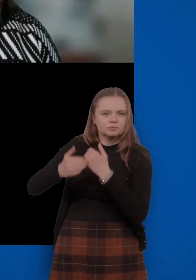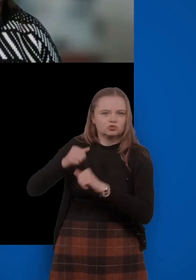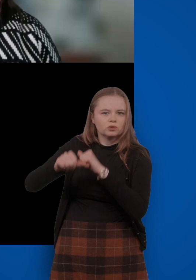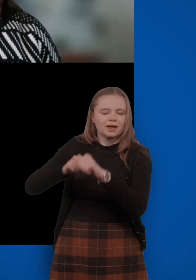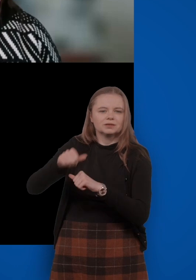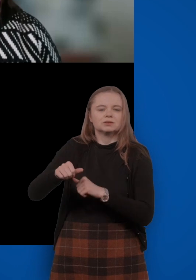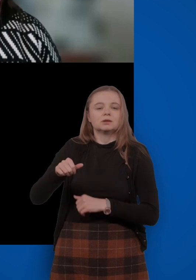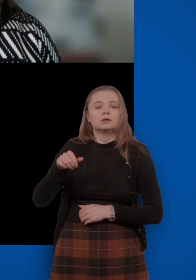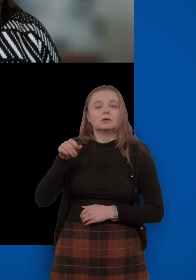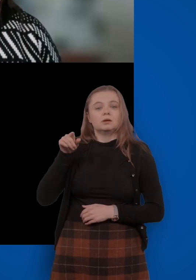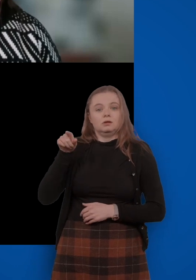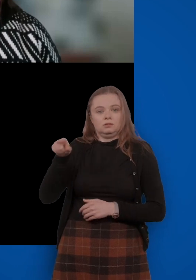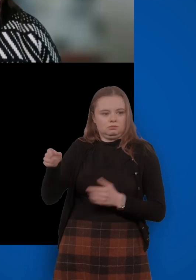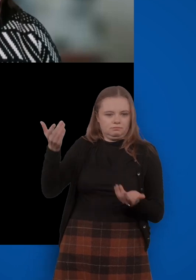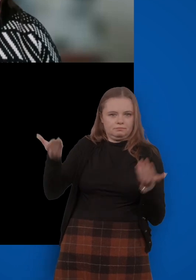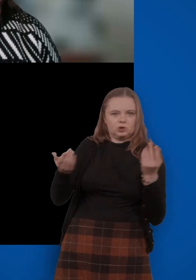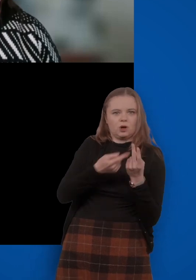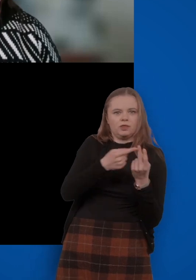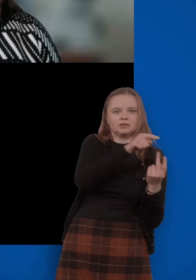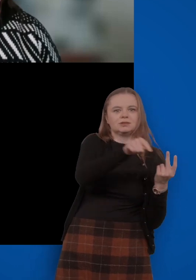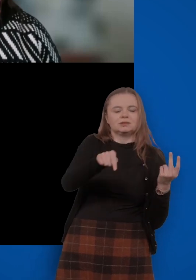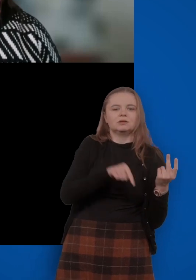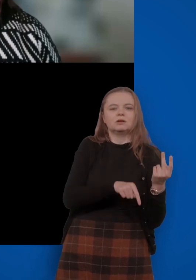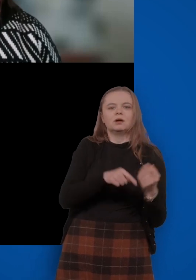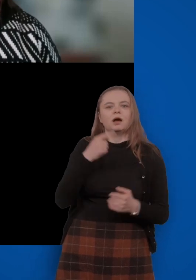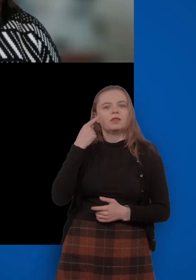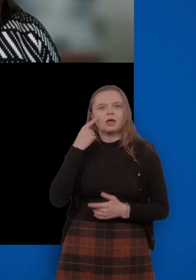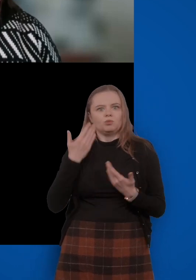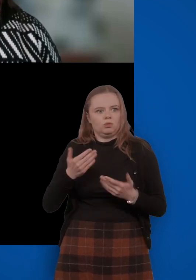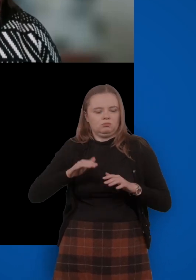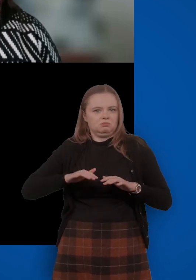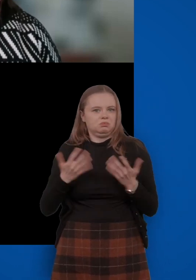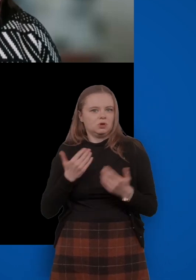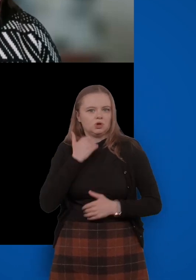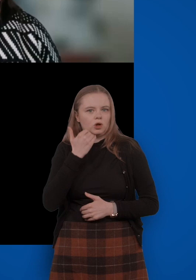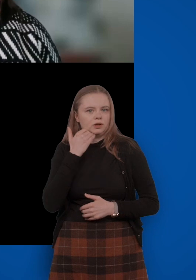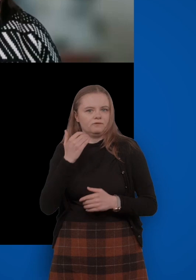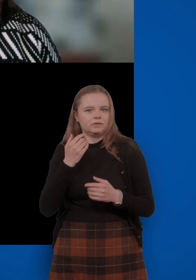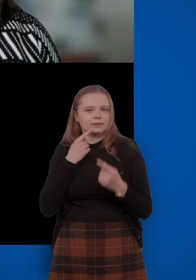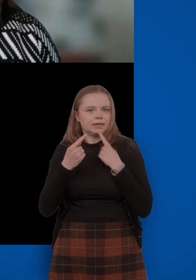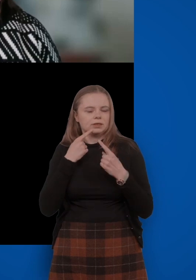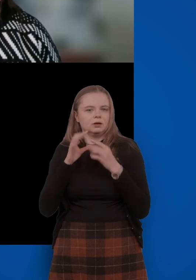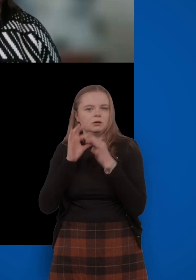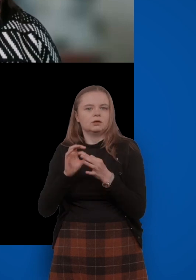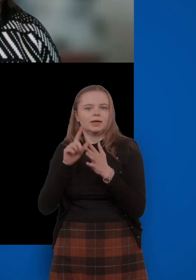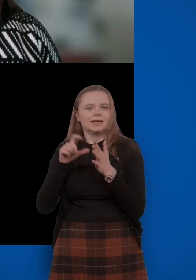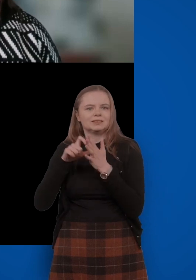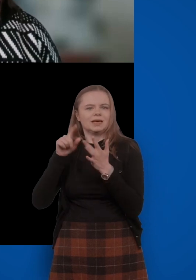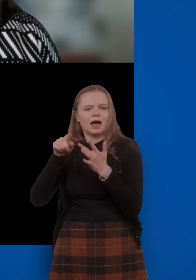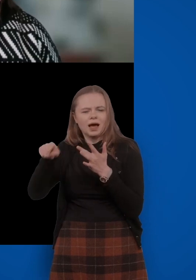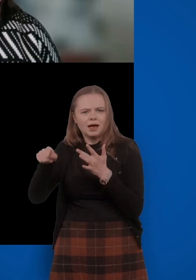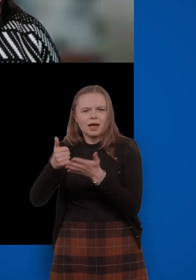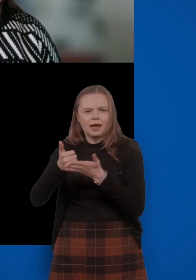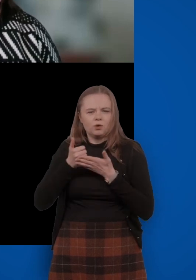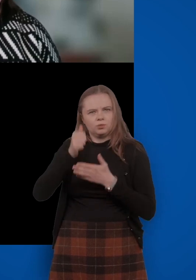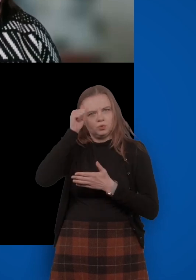in relation to others. So there's a definite lack of data around EDI and understanding where we are, where